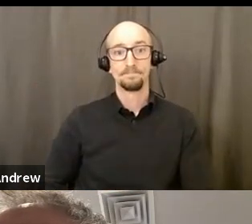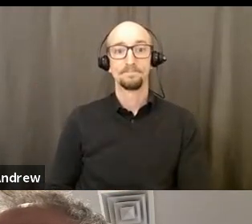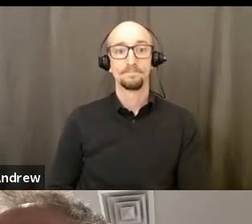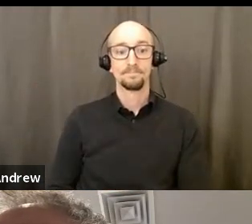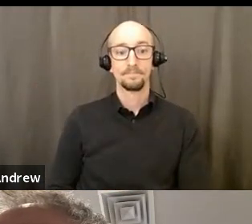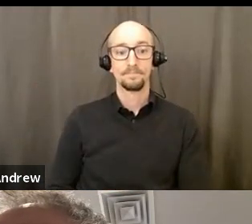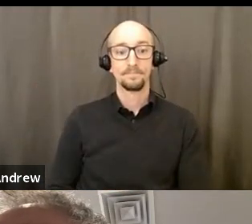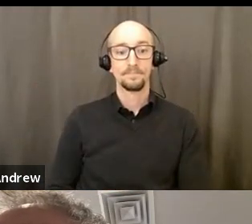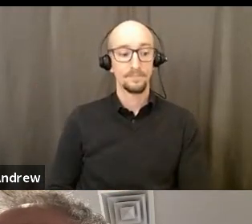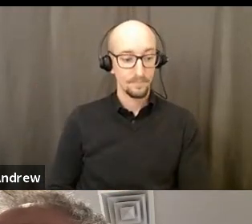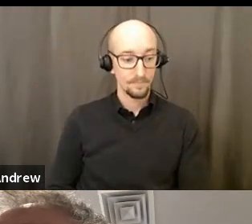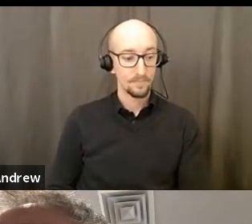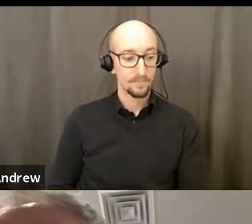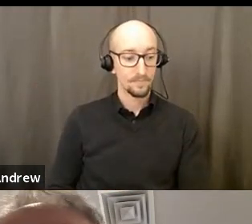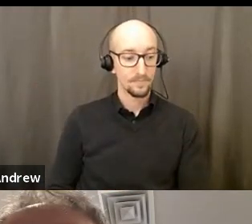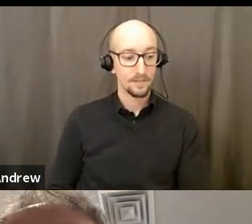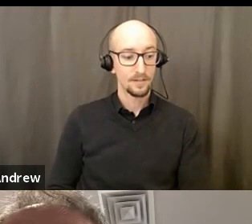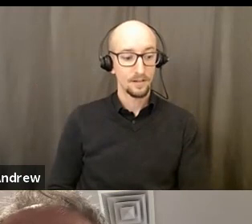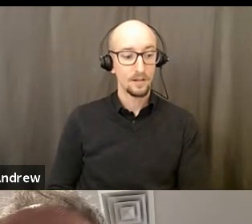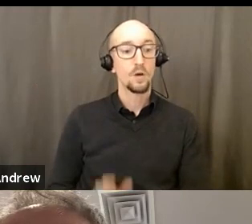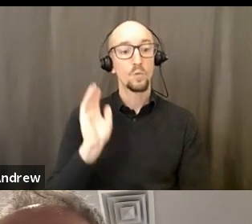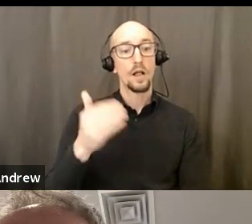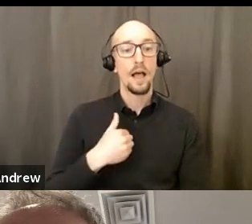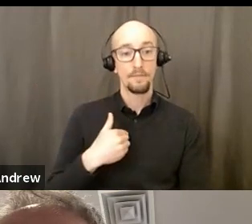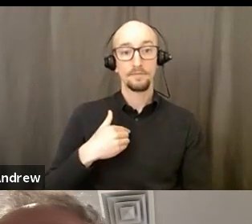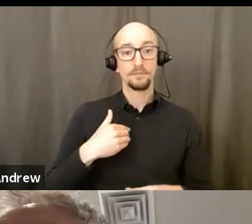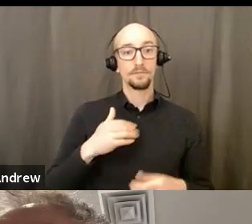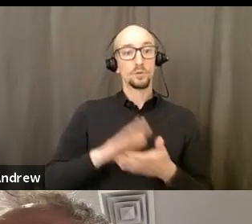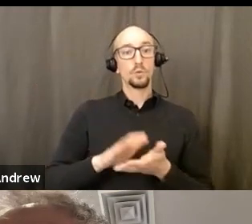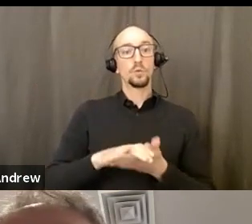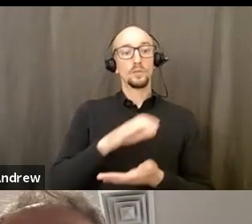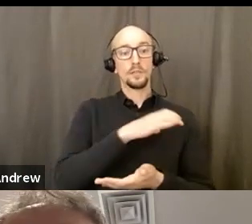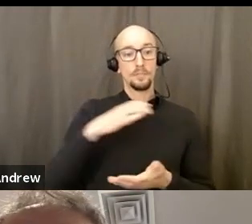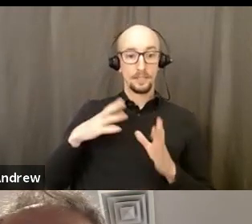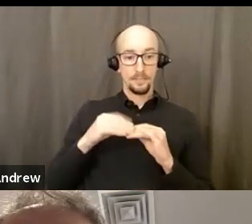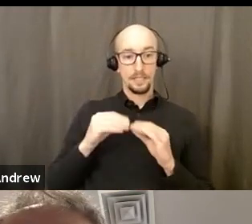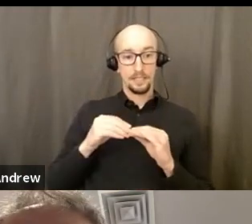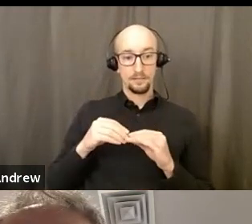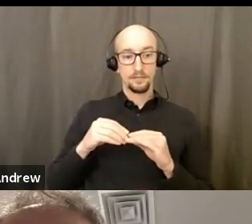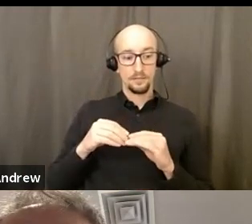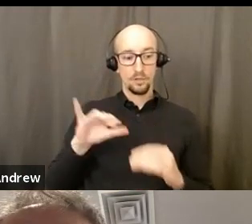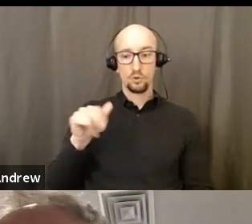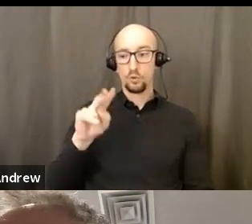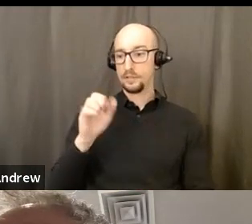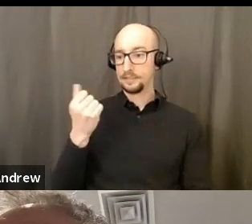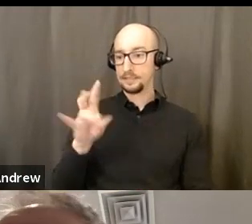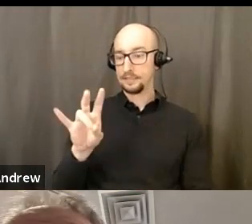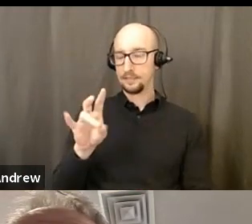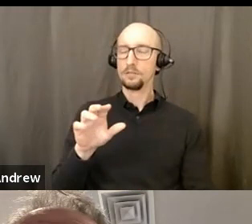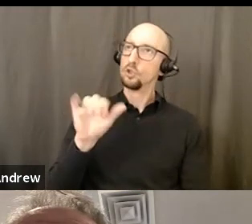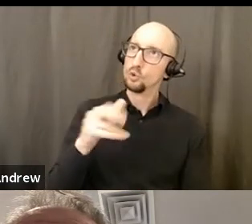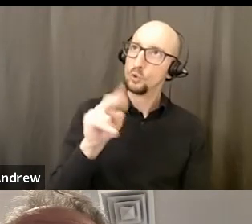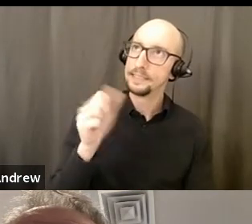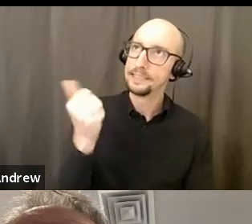There will be a school committee meeting on the 16th, at which